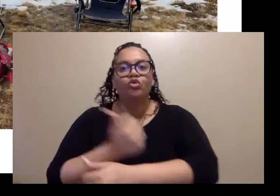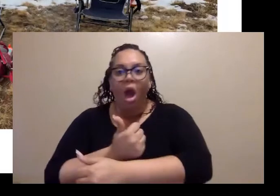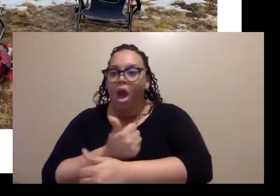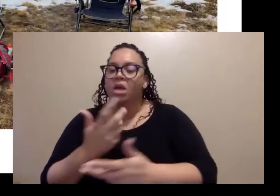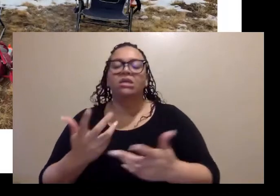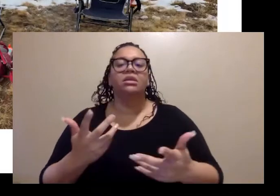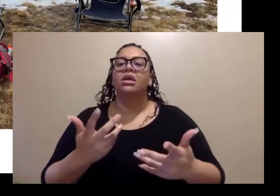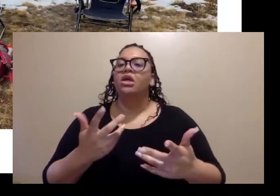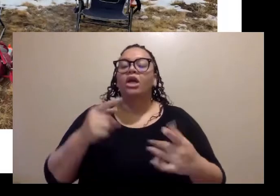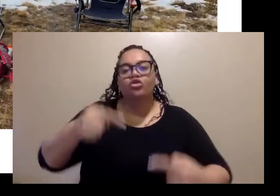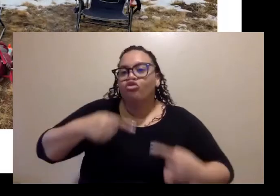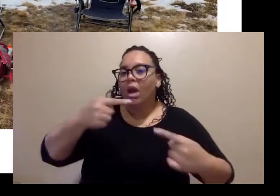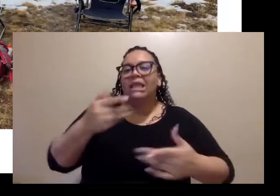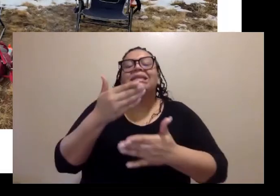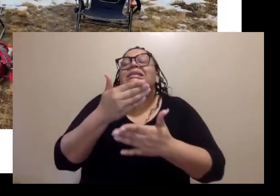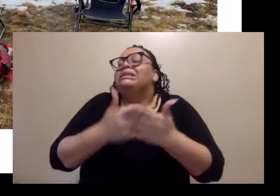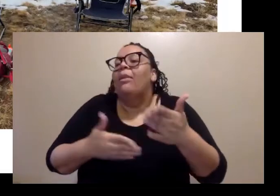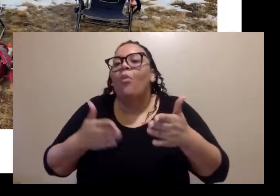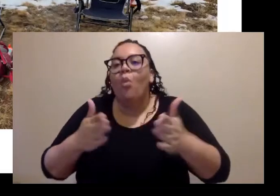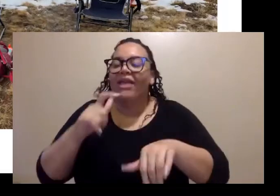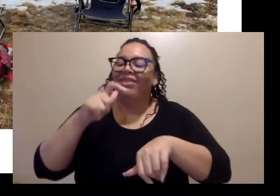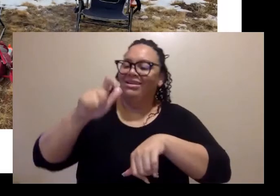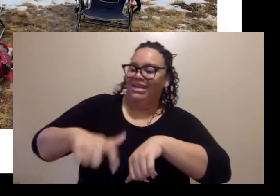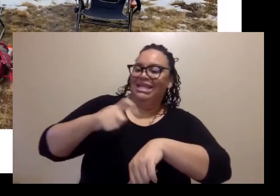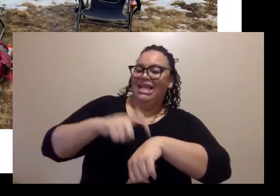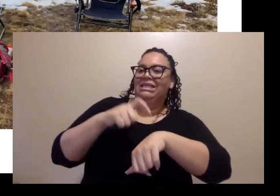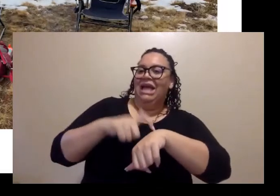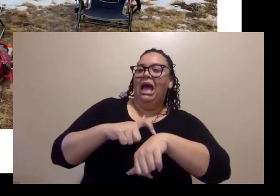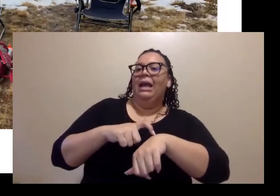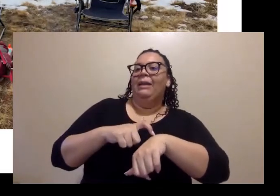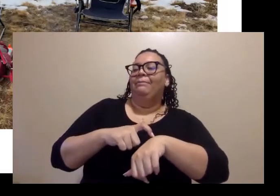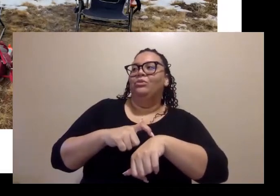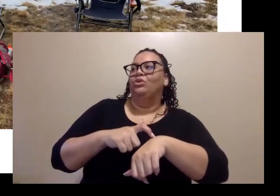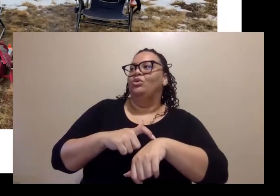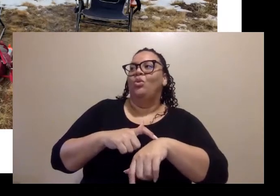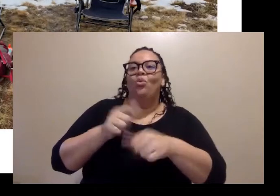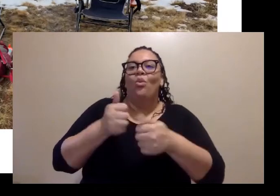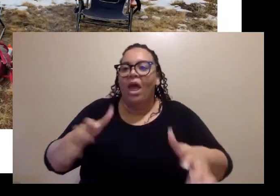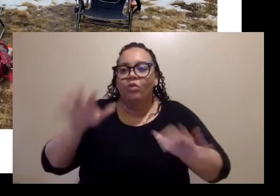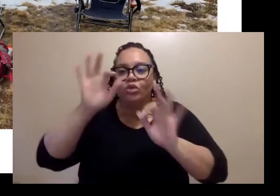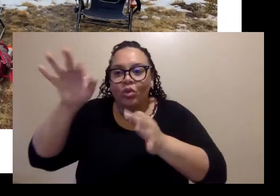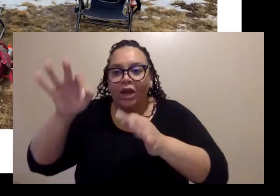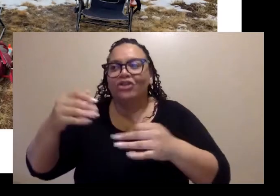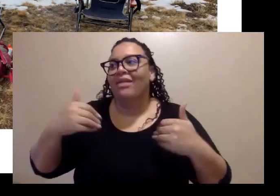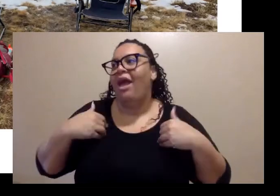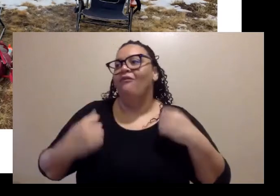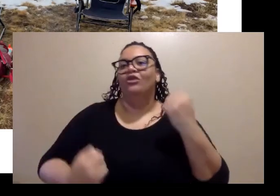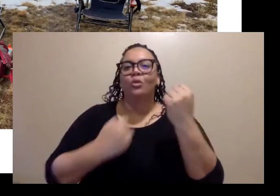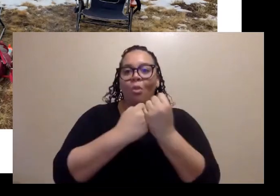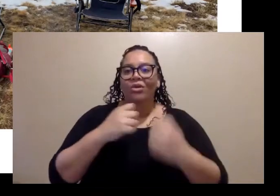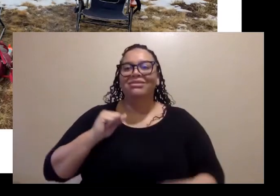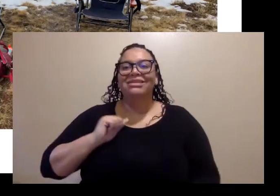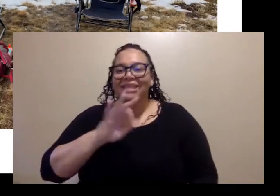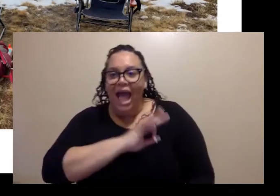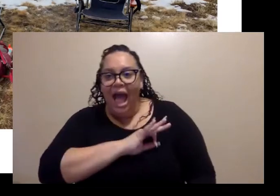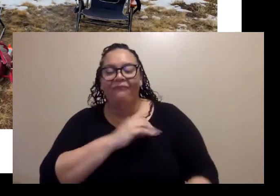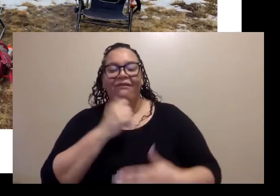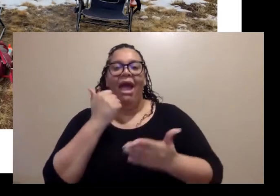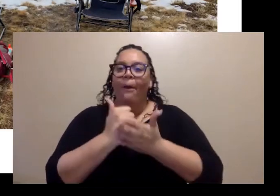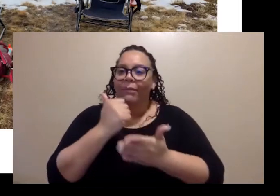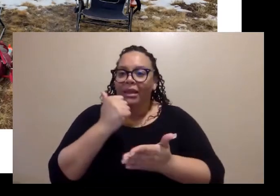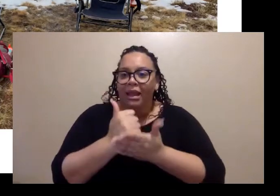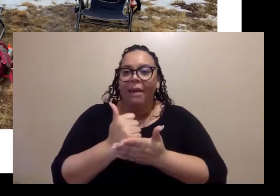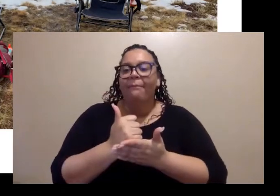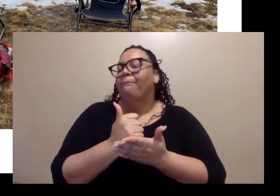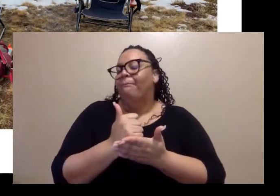time away, right? They're needing some time away to be in a space where they're not with the distractions, and they have a supportive staff that's supporting them and helping them through,